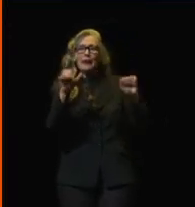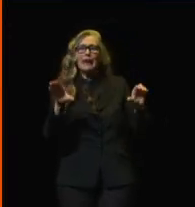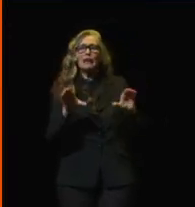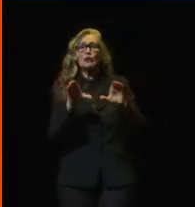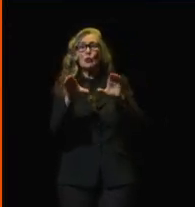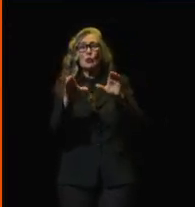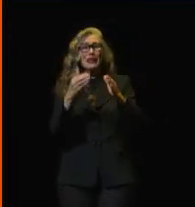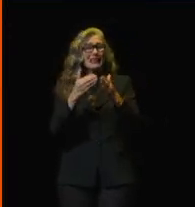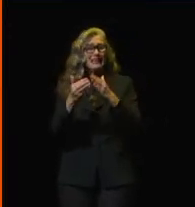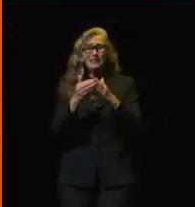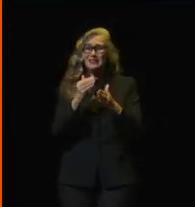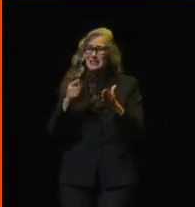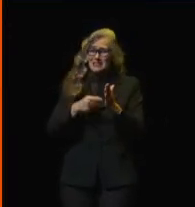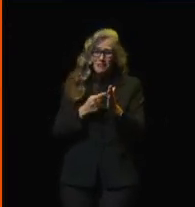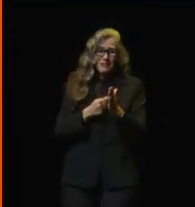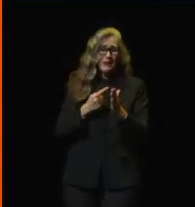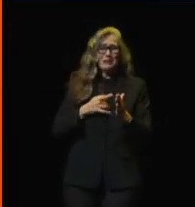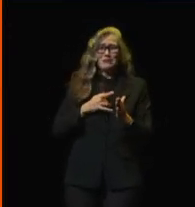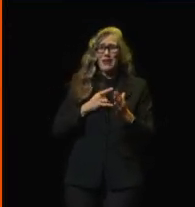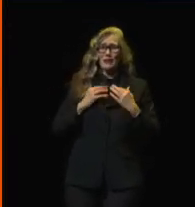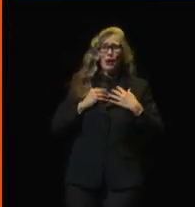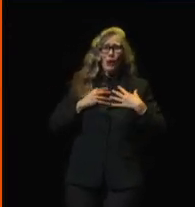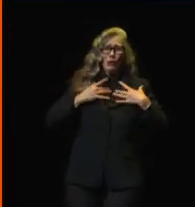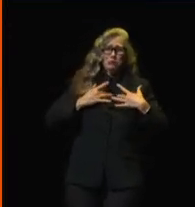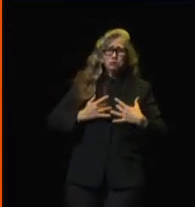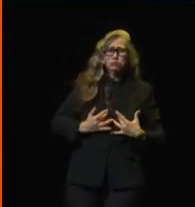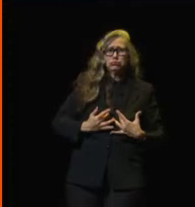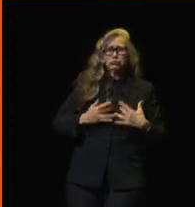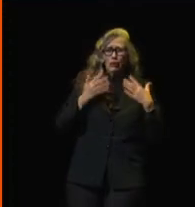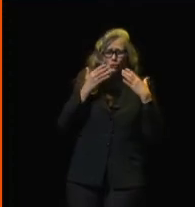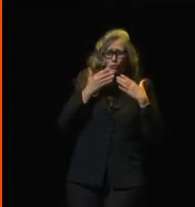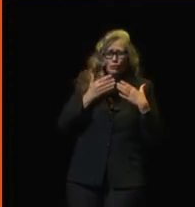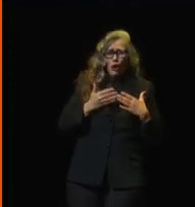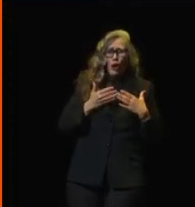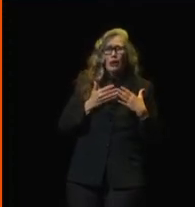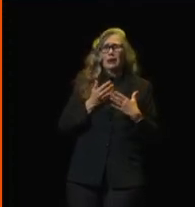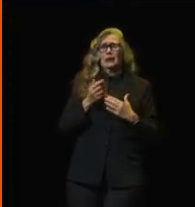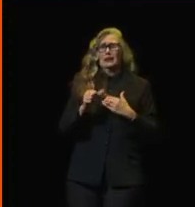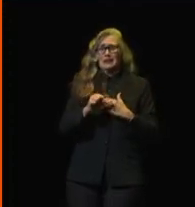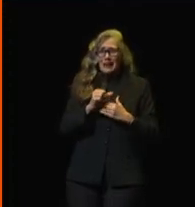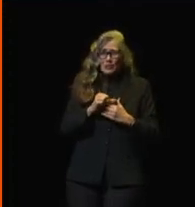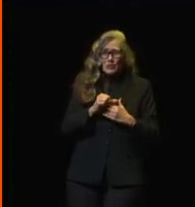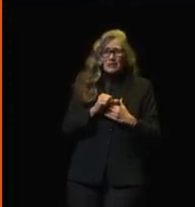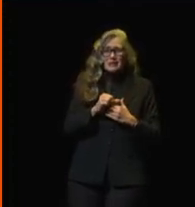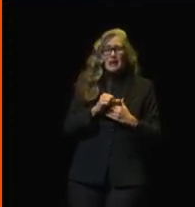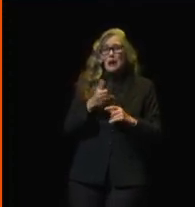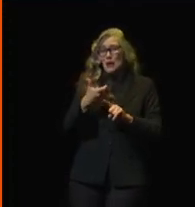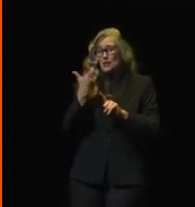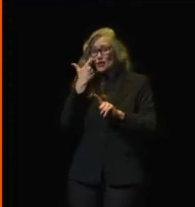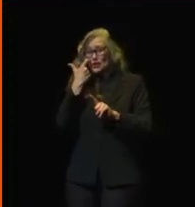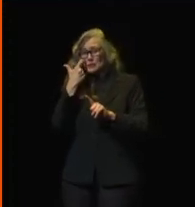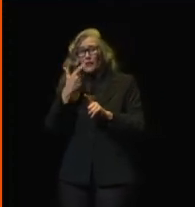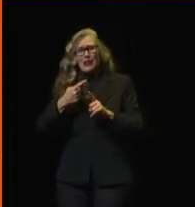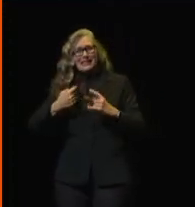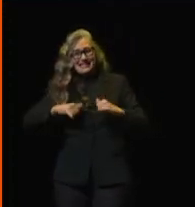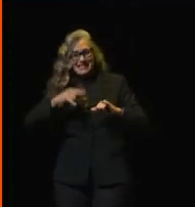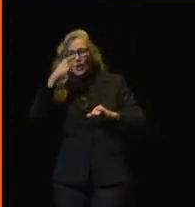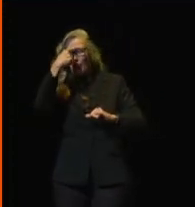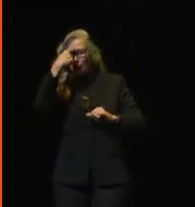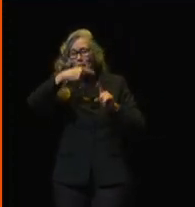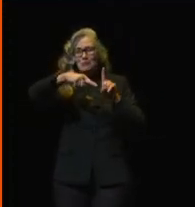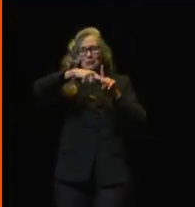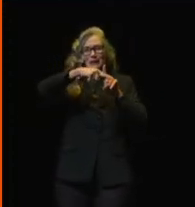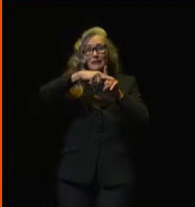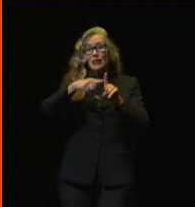perspective throughout. Just a few days before he went into the hospital in October, he had an interesting exchange with